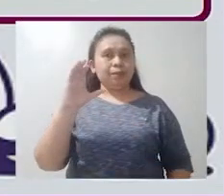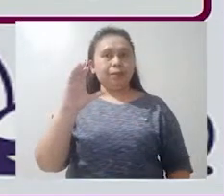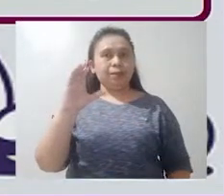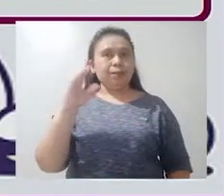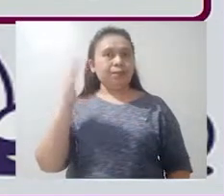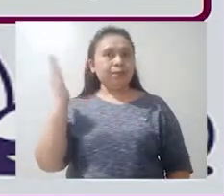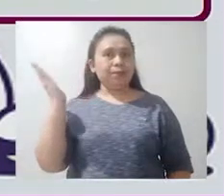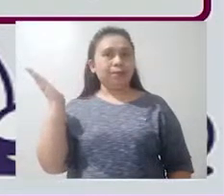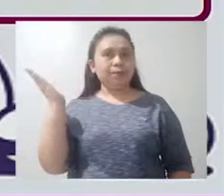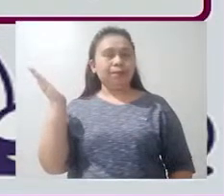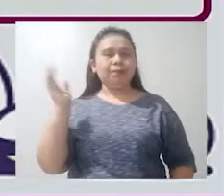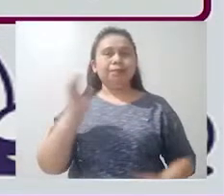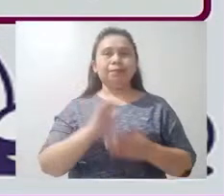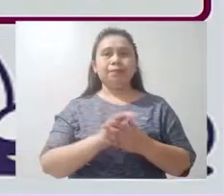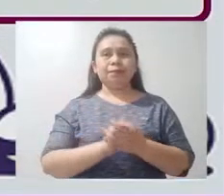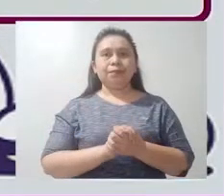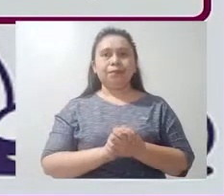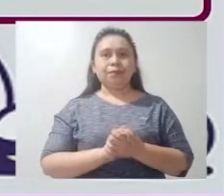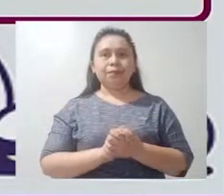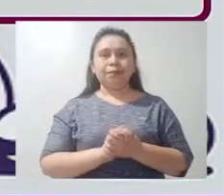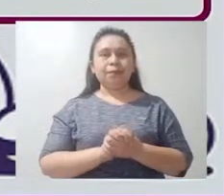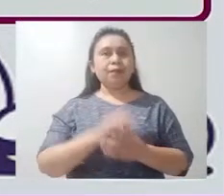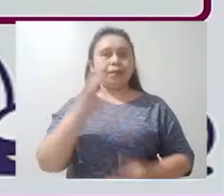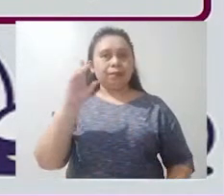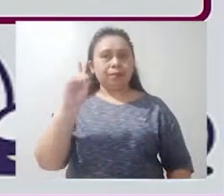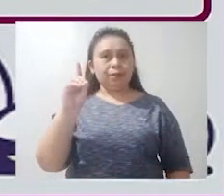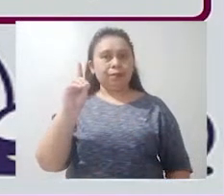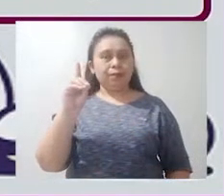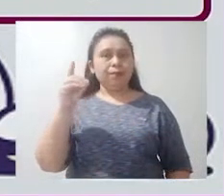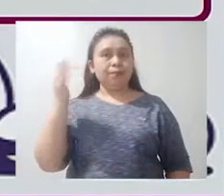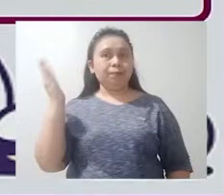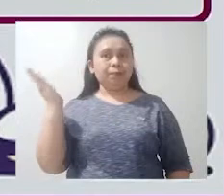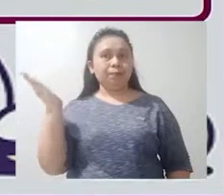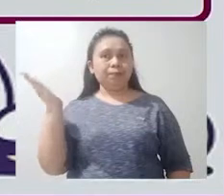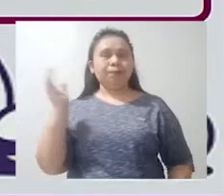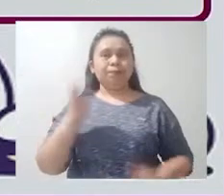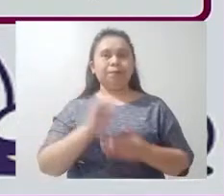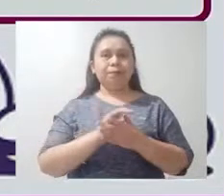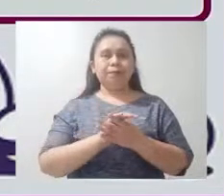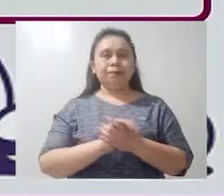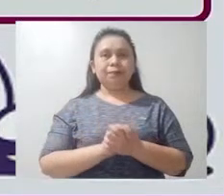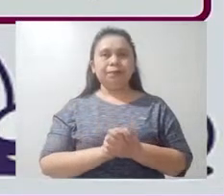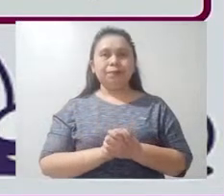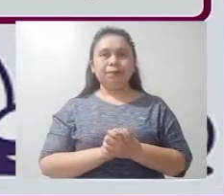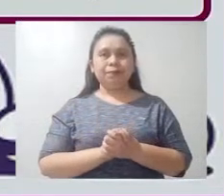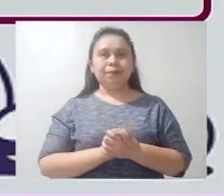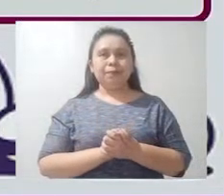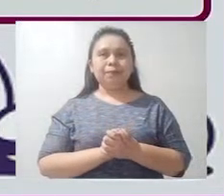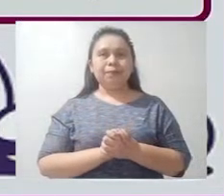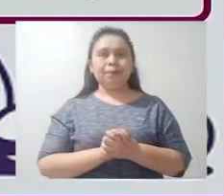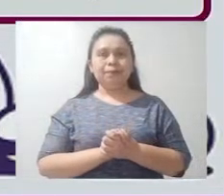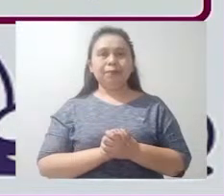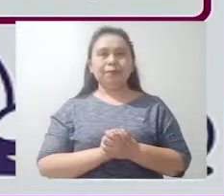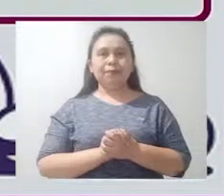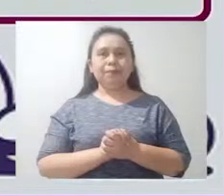C, Erlenmeyer flask. Letter D, graduated cylinder.